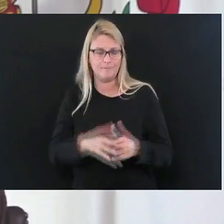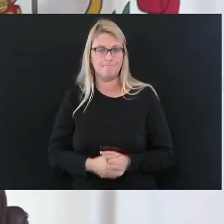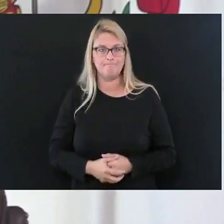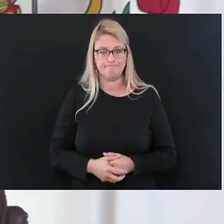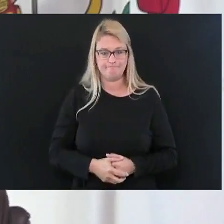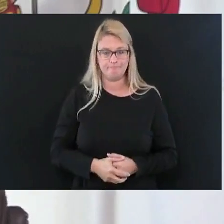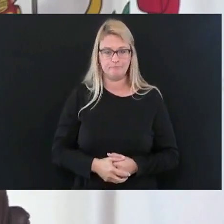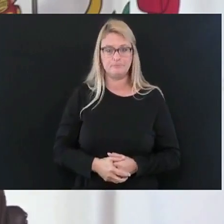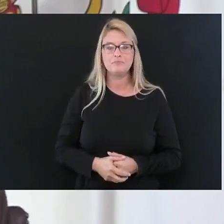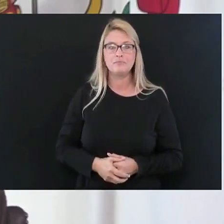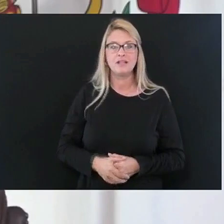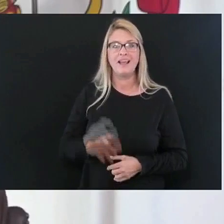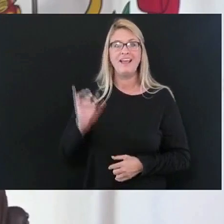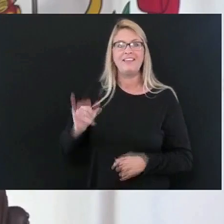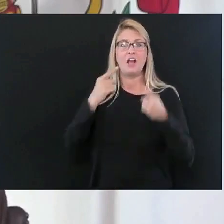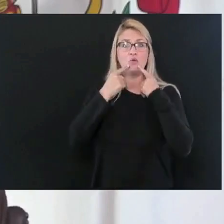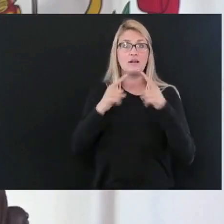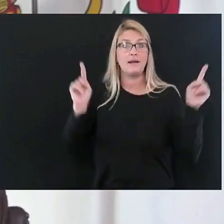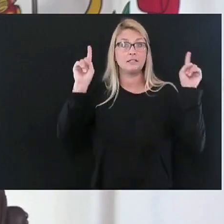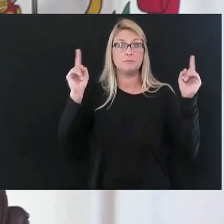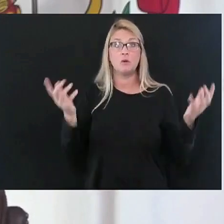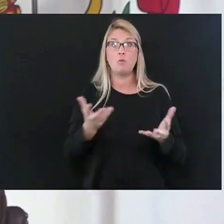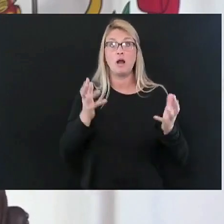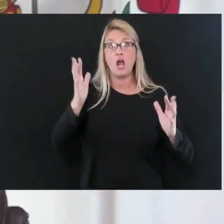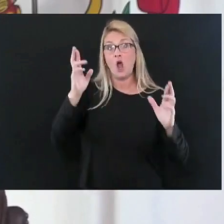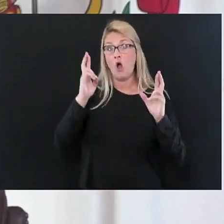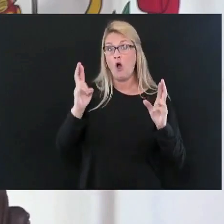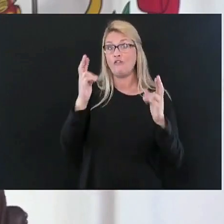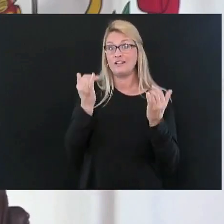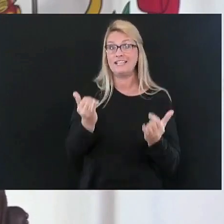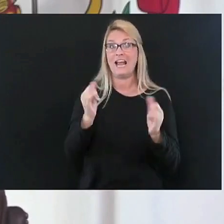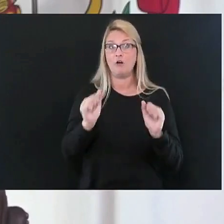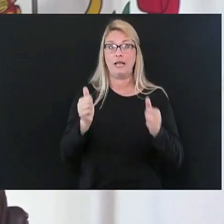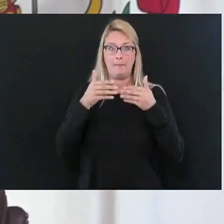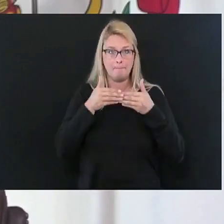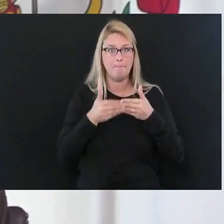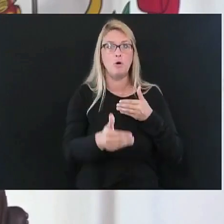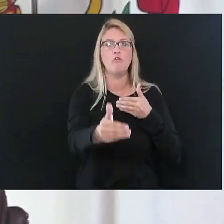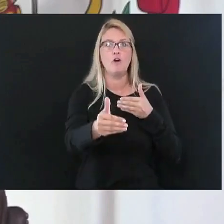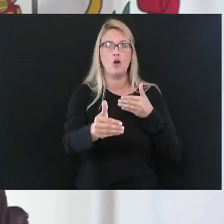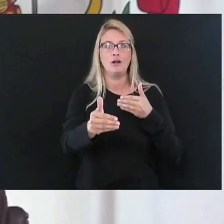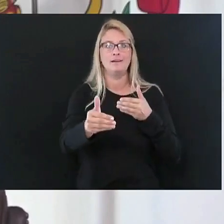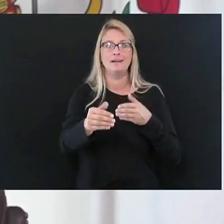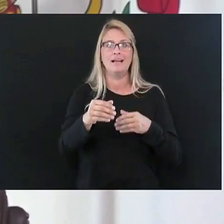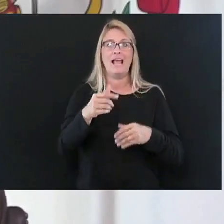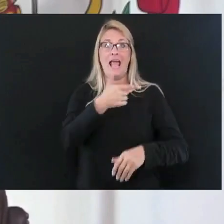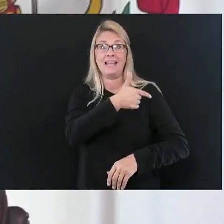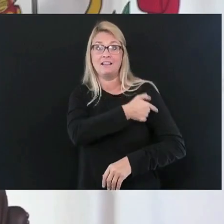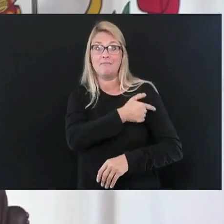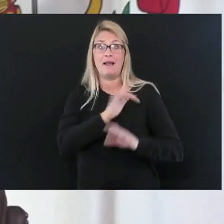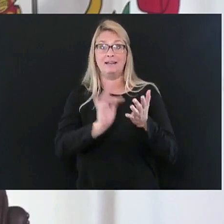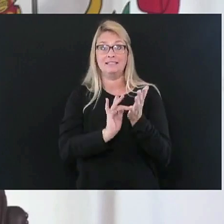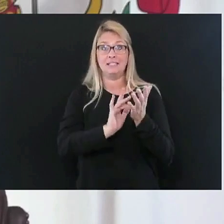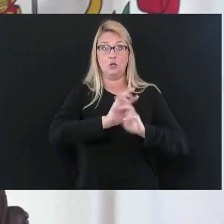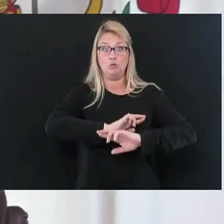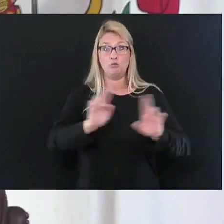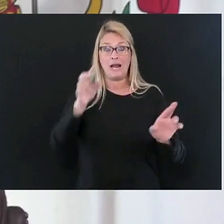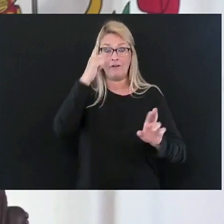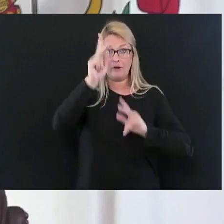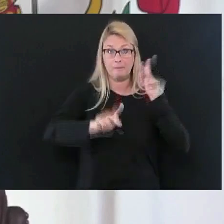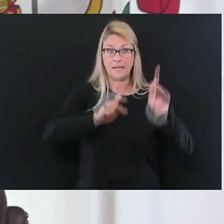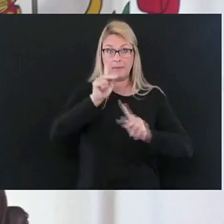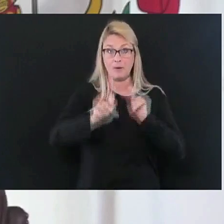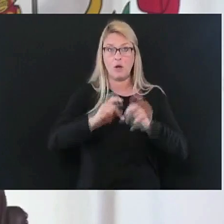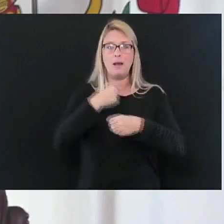is the Pfizer people that said, hopefully now we can move on and get this vaccine out there and make sure